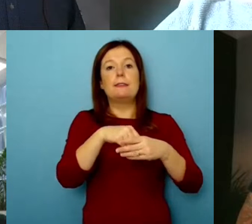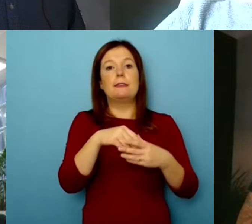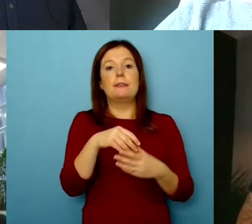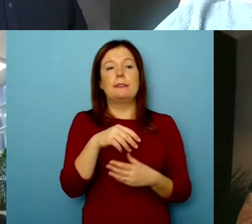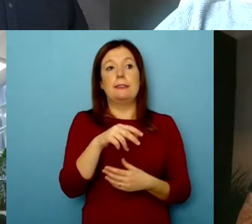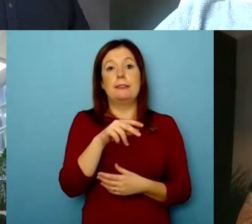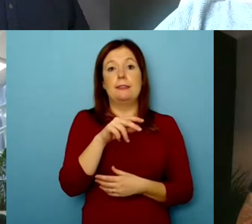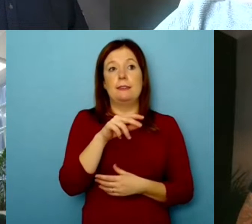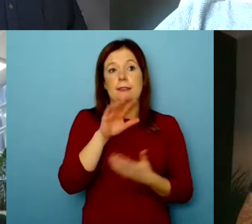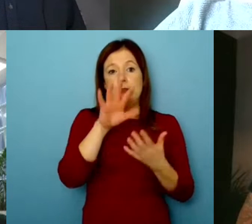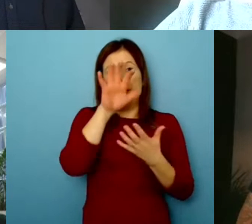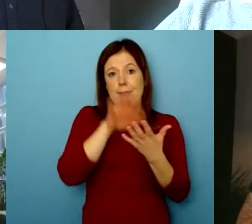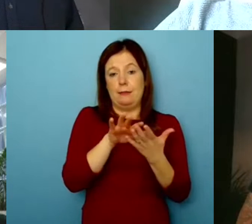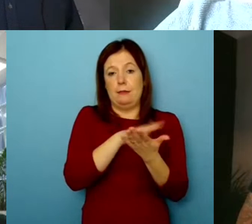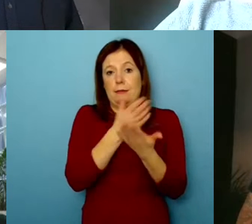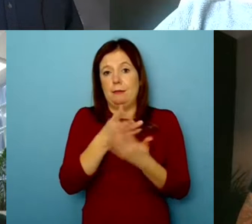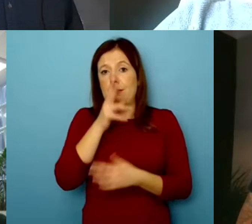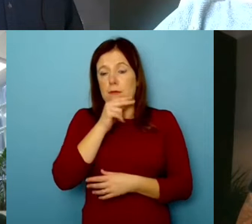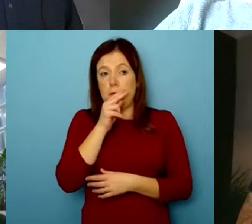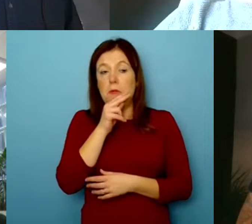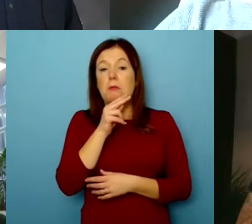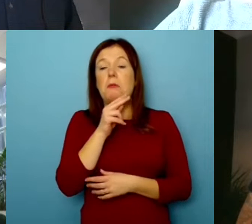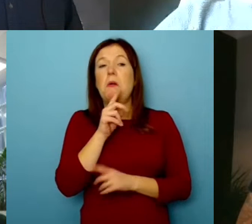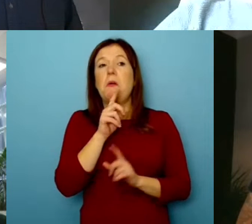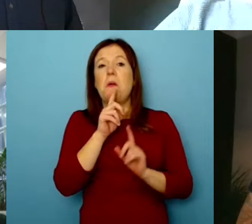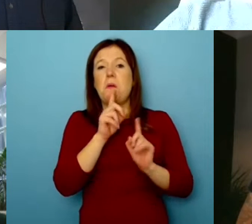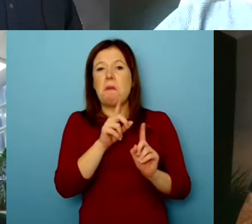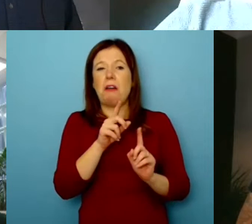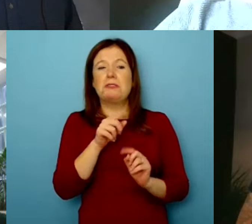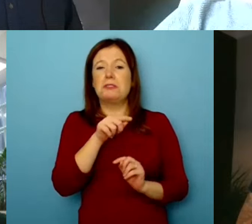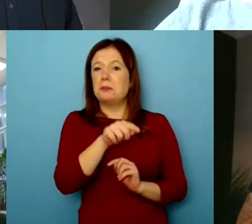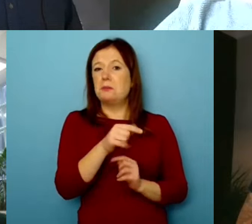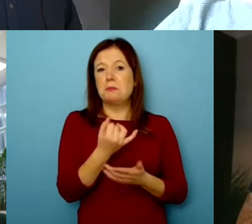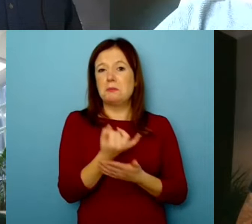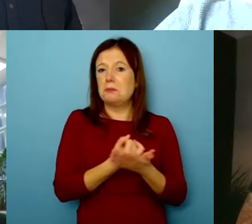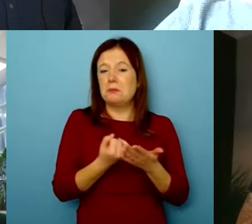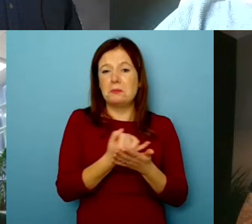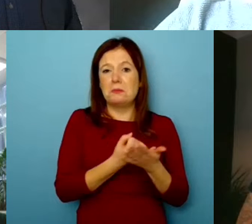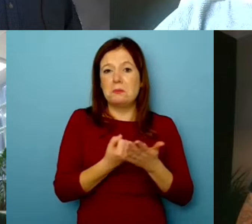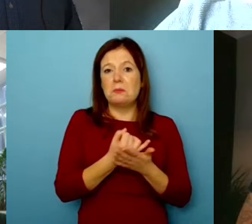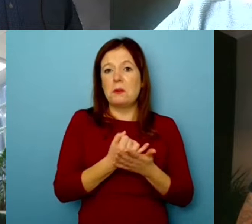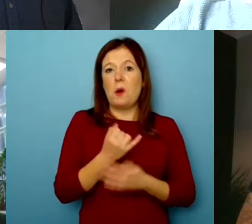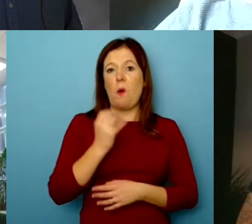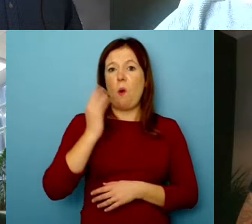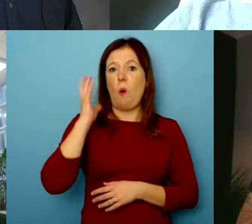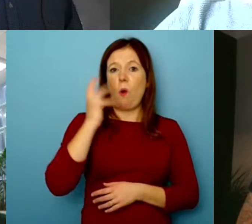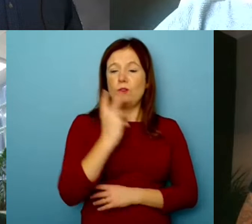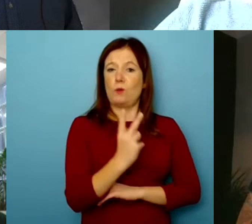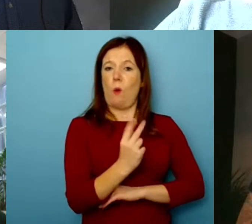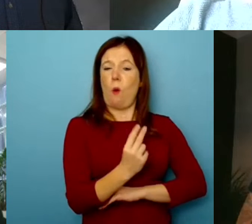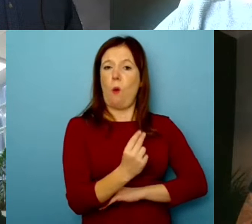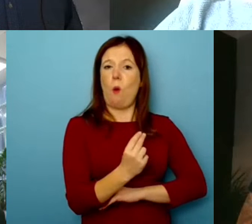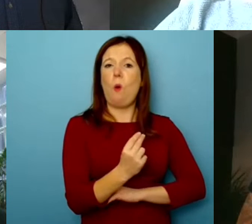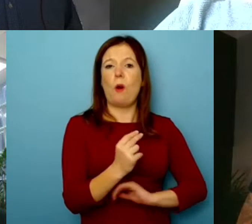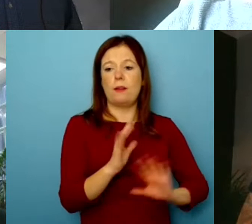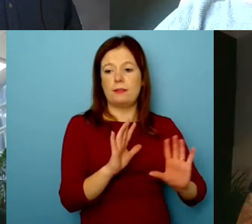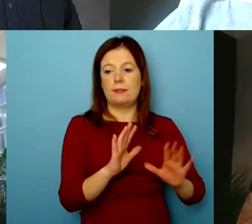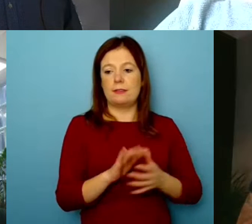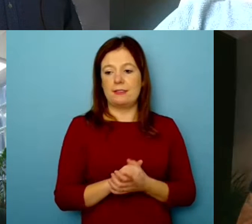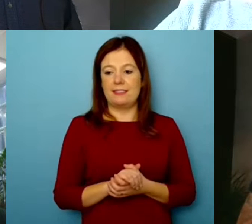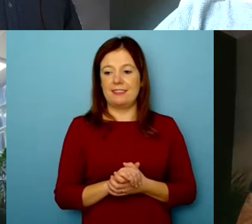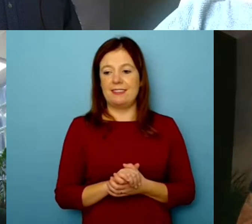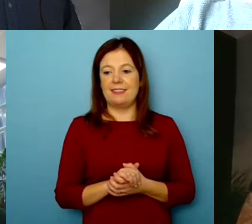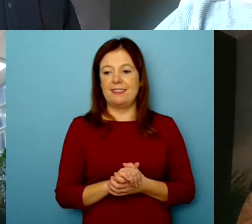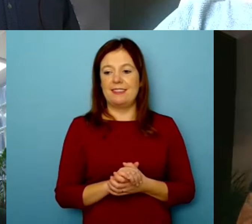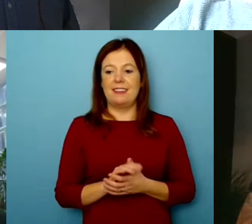wasn't good enough because of the limitations of the technology and getting the audio files played back Fast stuff. Oh, good, Jeffrey can hear me.